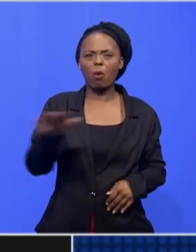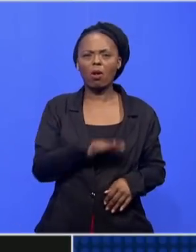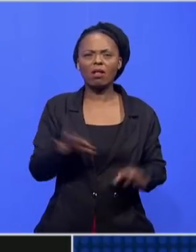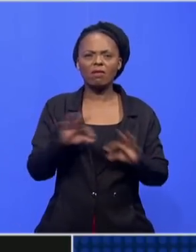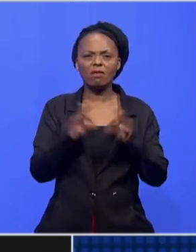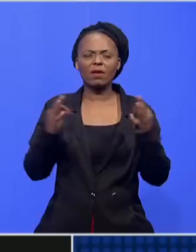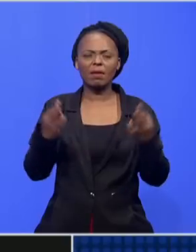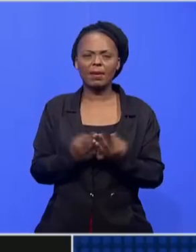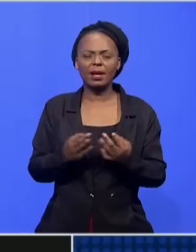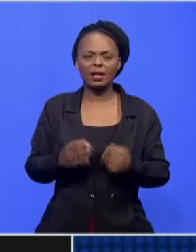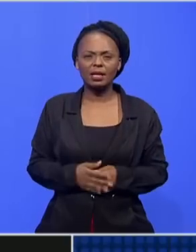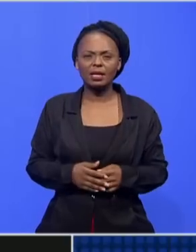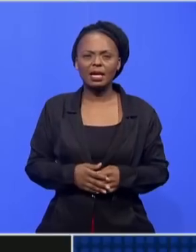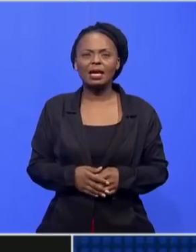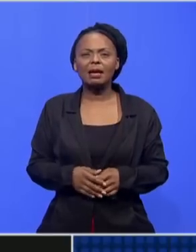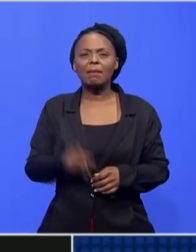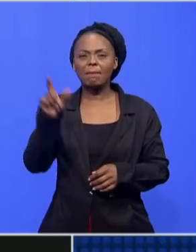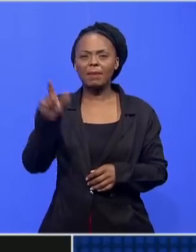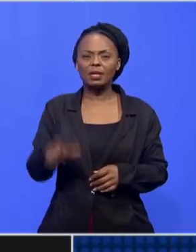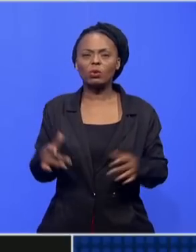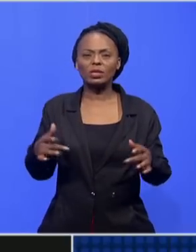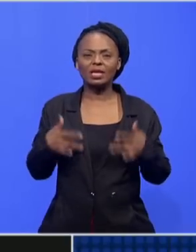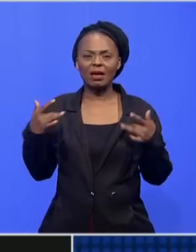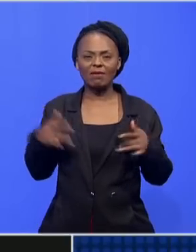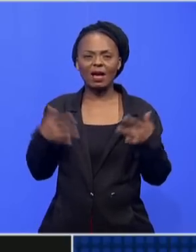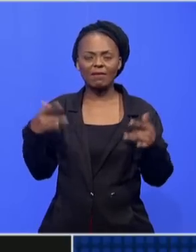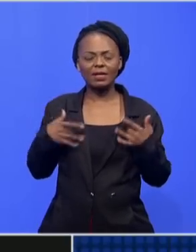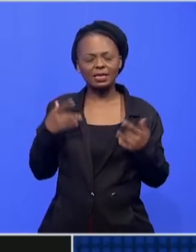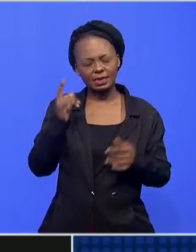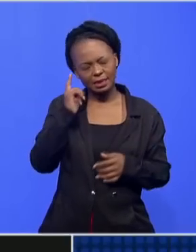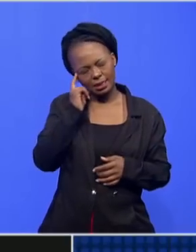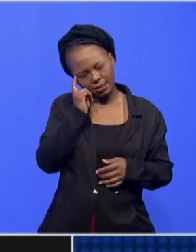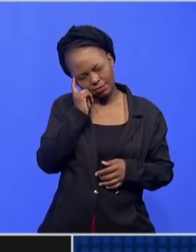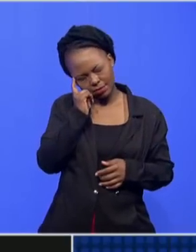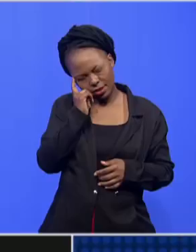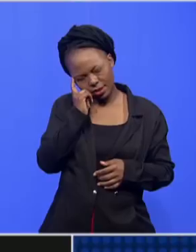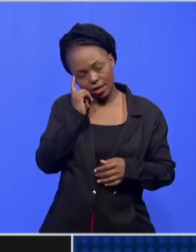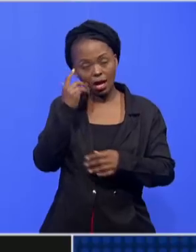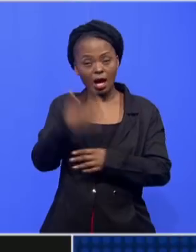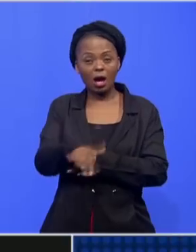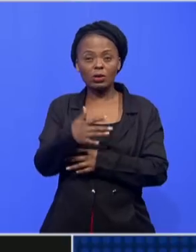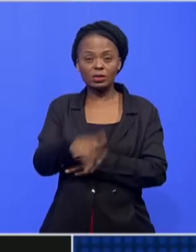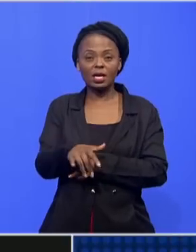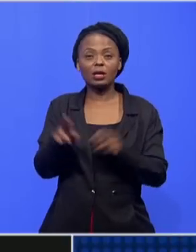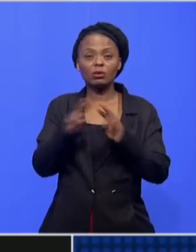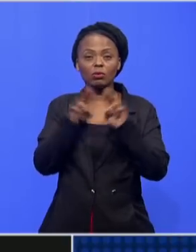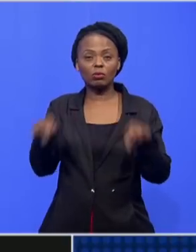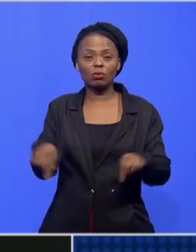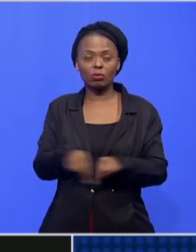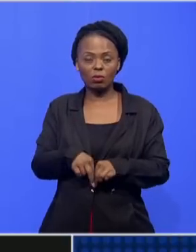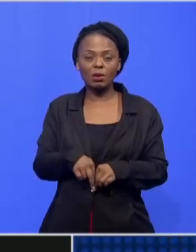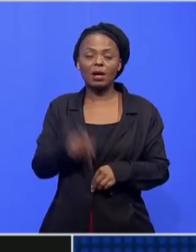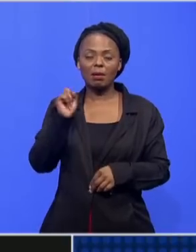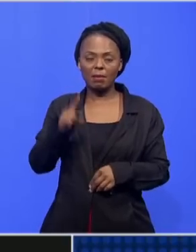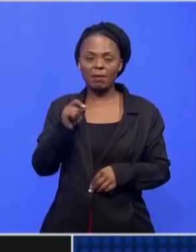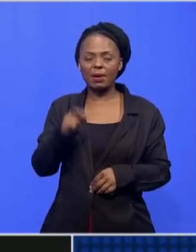in the house. Those who survived, they were sleeping in the outside building, so that might be the reason why they were